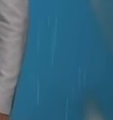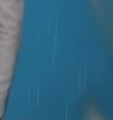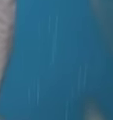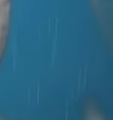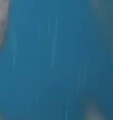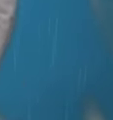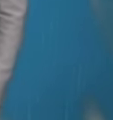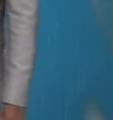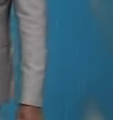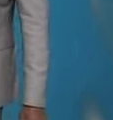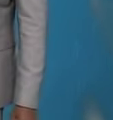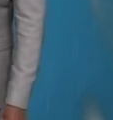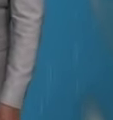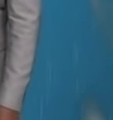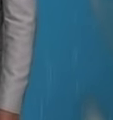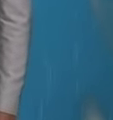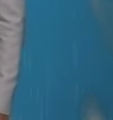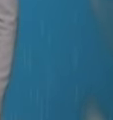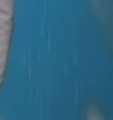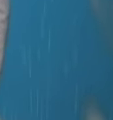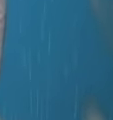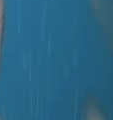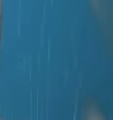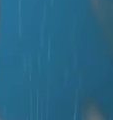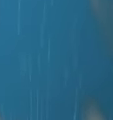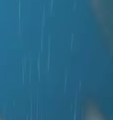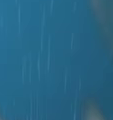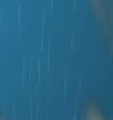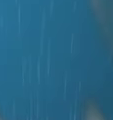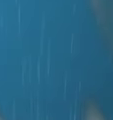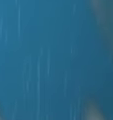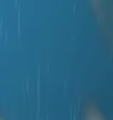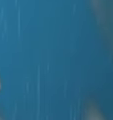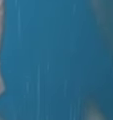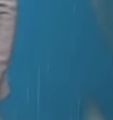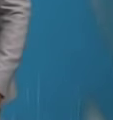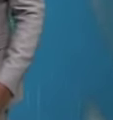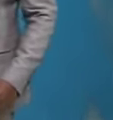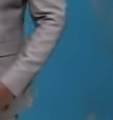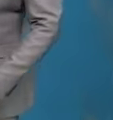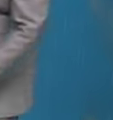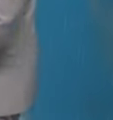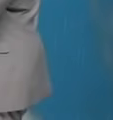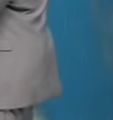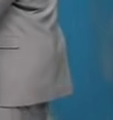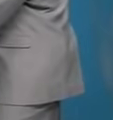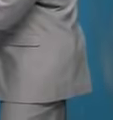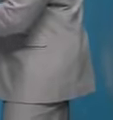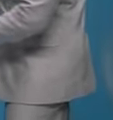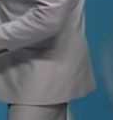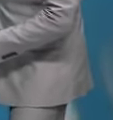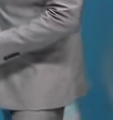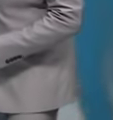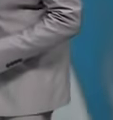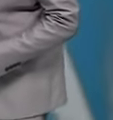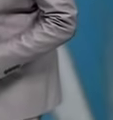over the western areas, giving us light rain and drizzle in the morning for the western areas of the Northern Cape and maybe around the Cape Peninsula. It will be